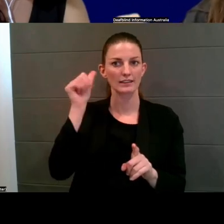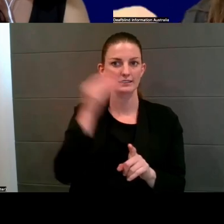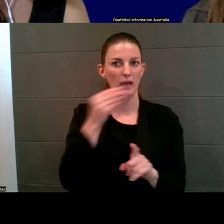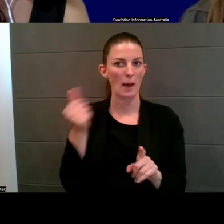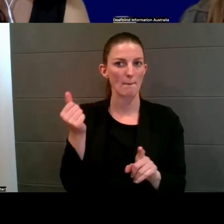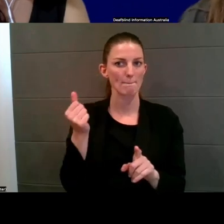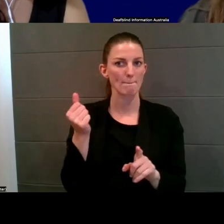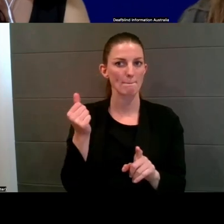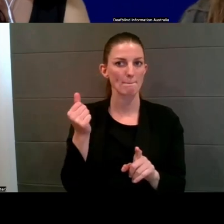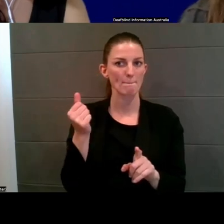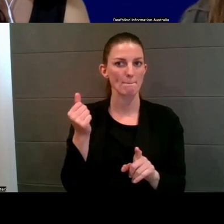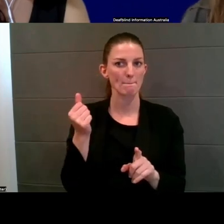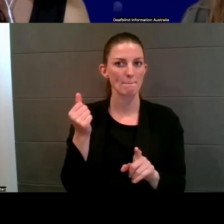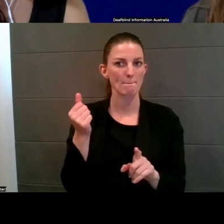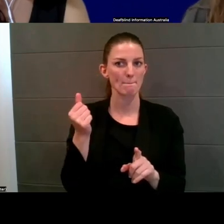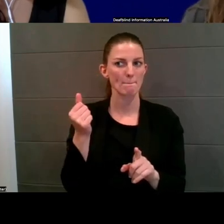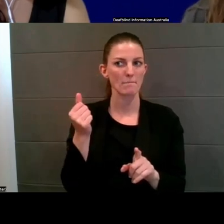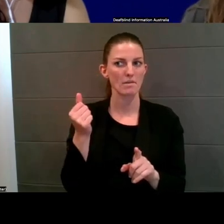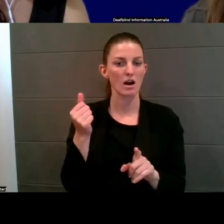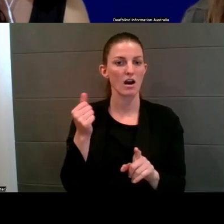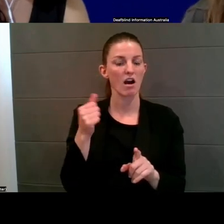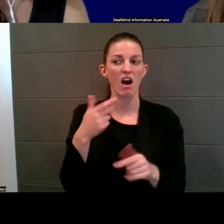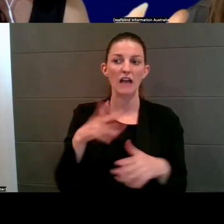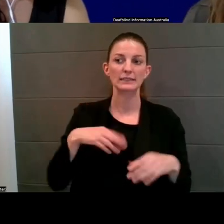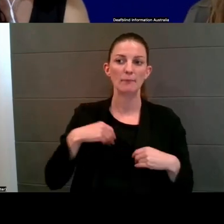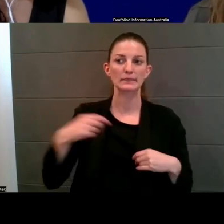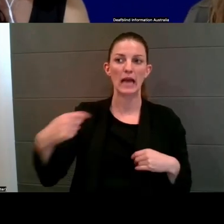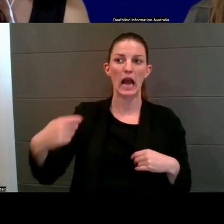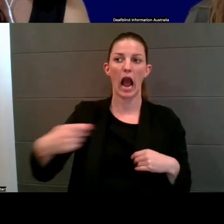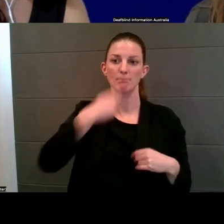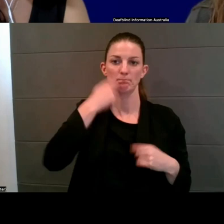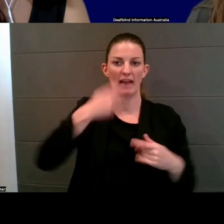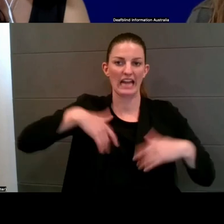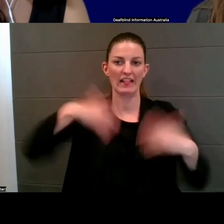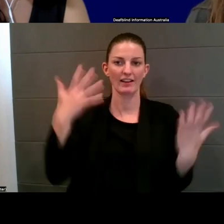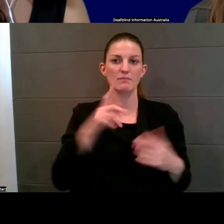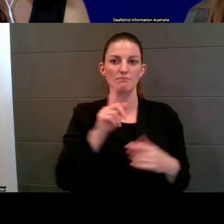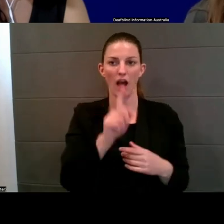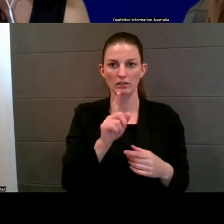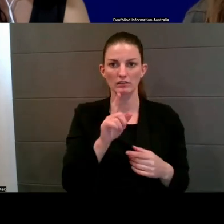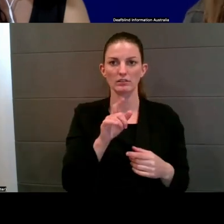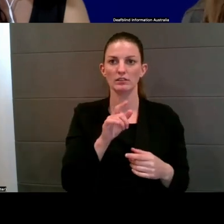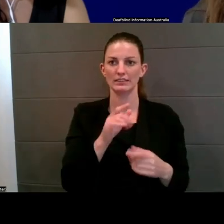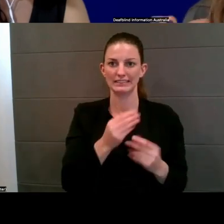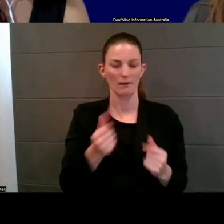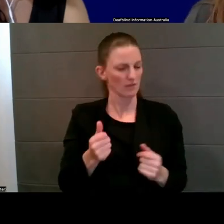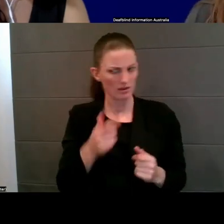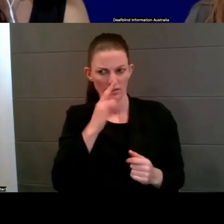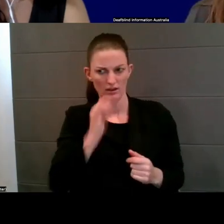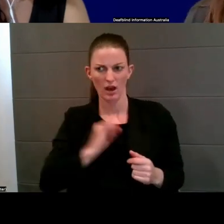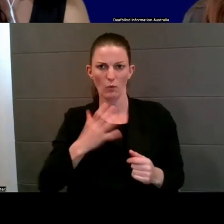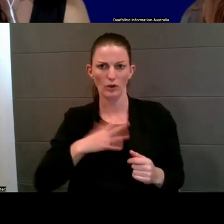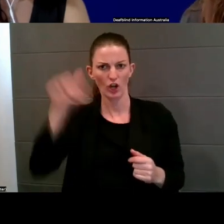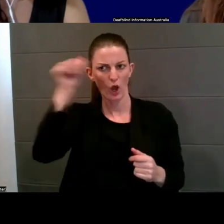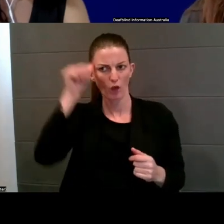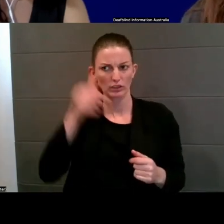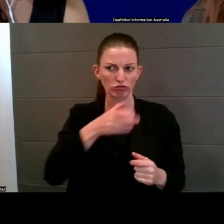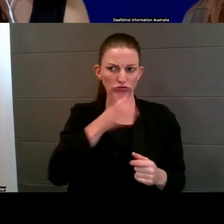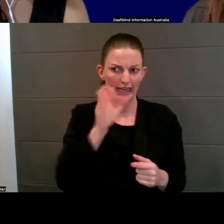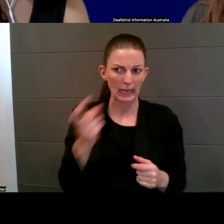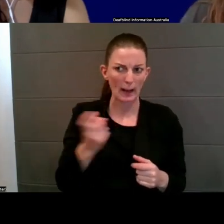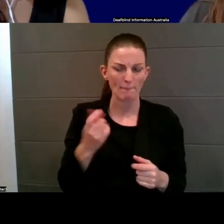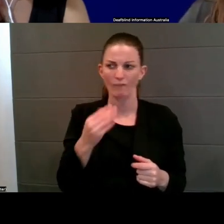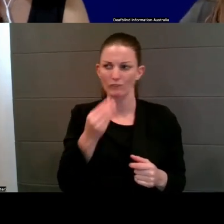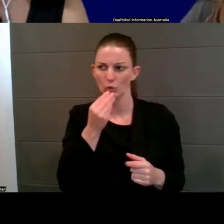I still actually need to know what. You need to be more specific about what, or give me time to work out what is coming. Is it food? Is it drink? Is it the food that I